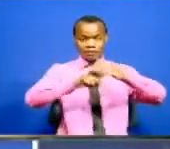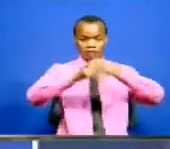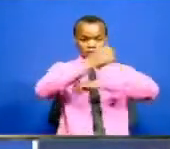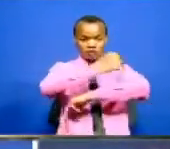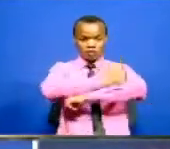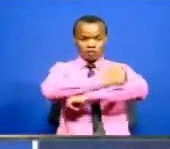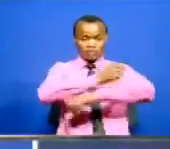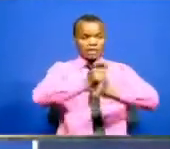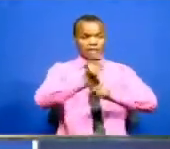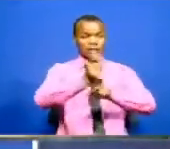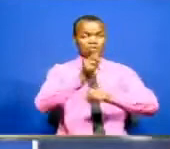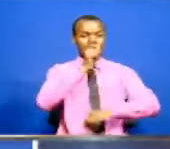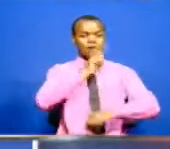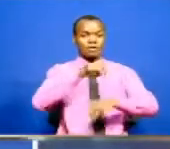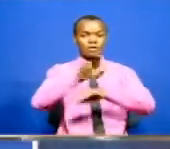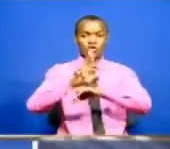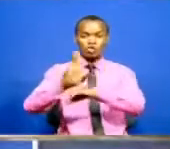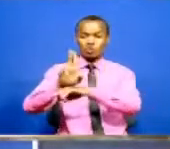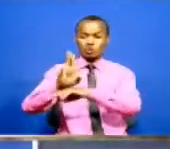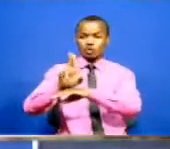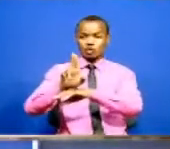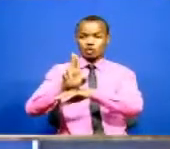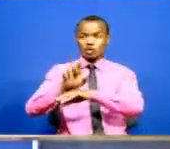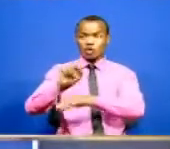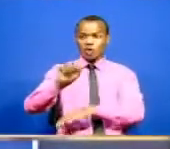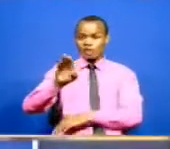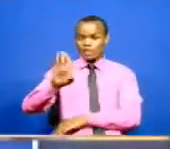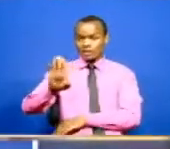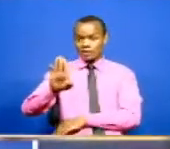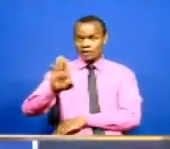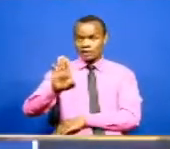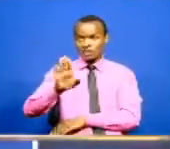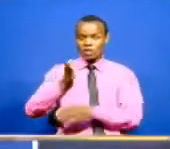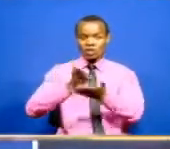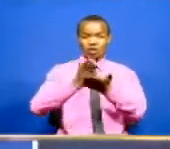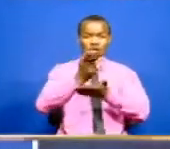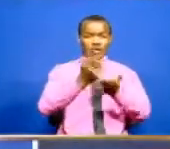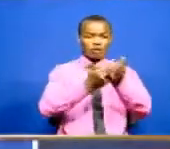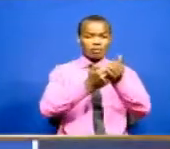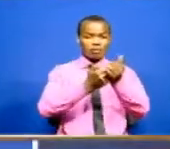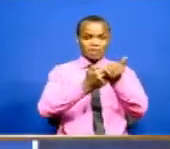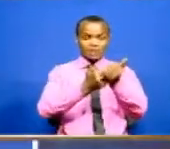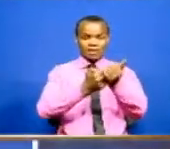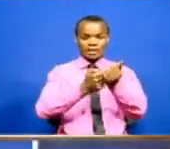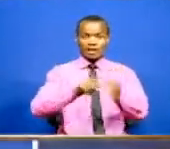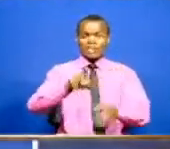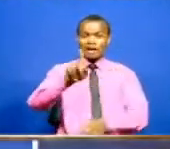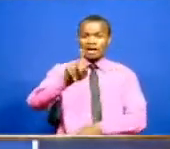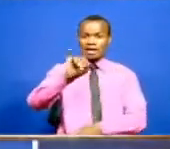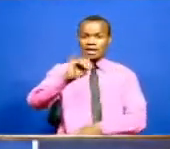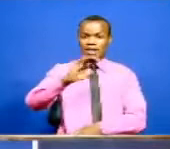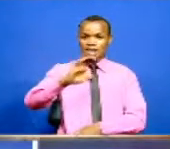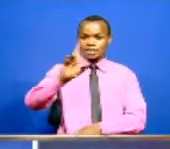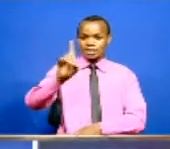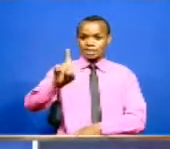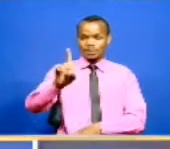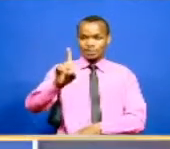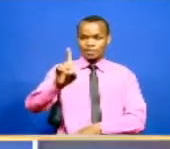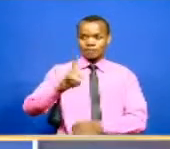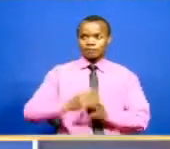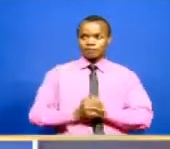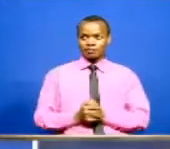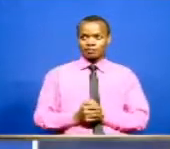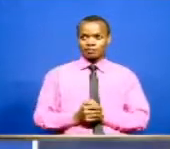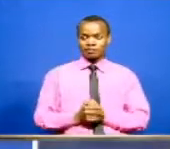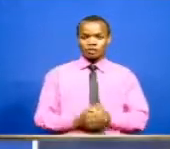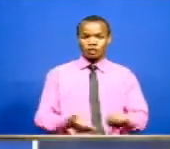use of the digital devices on a continuous basis through a partnership with the Kenya Institute of Curriculum Development.